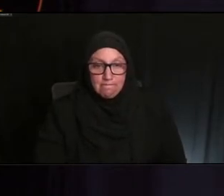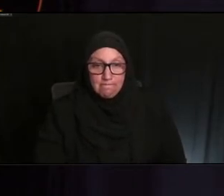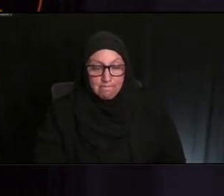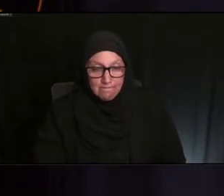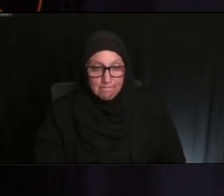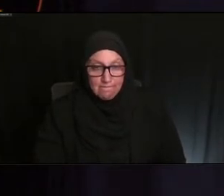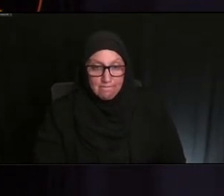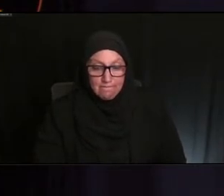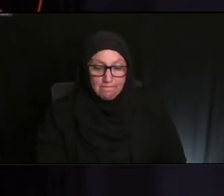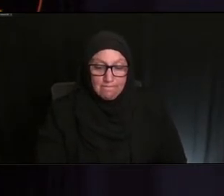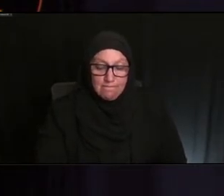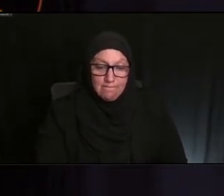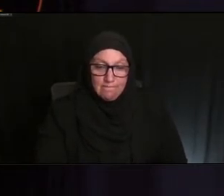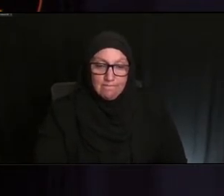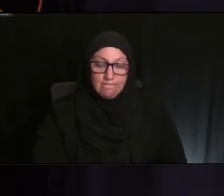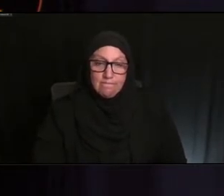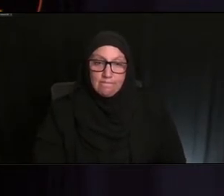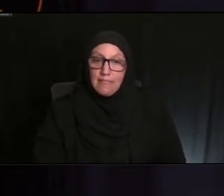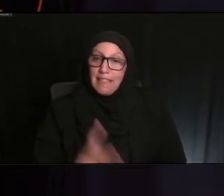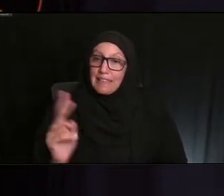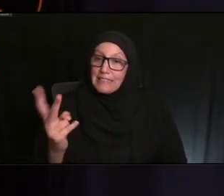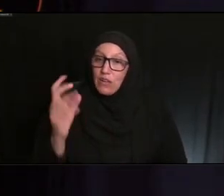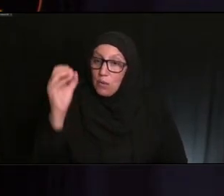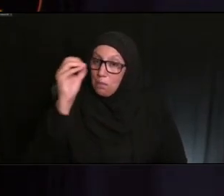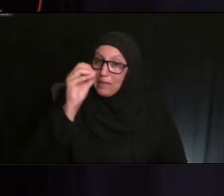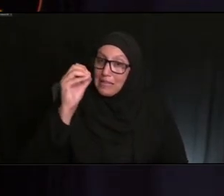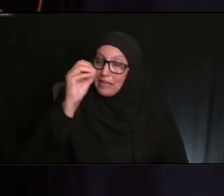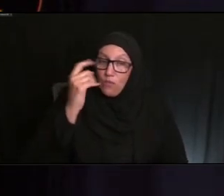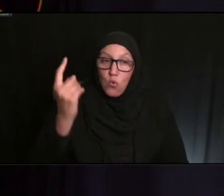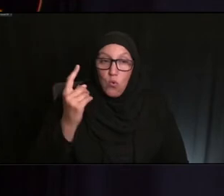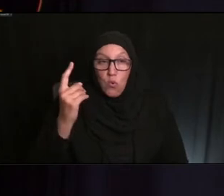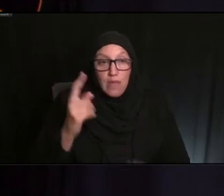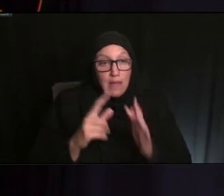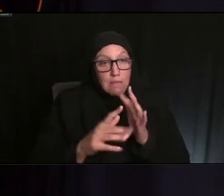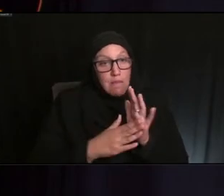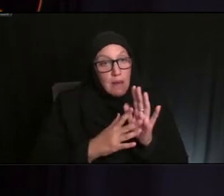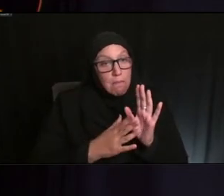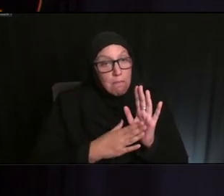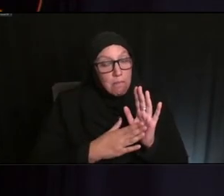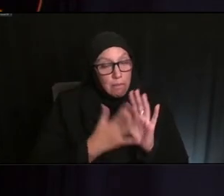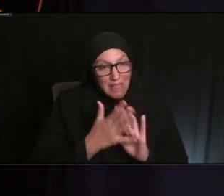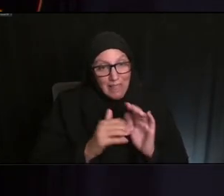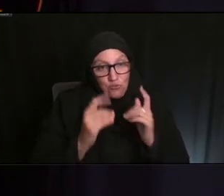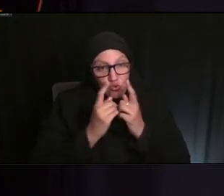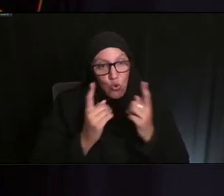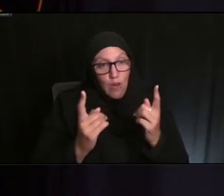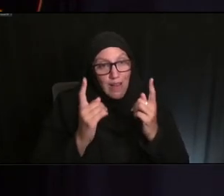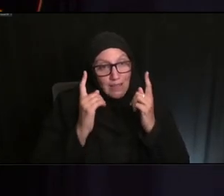The second opinion of who the imam might be is the scholar of the time, the ulama.